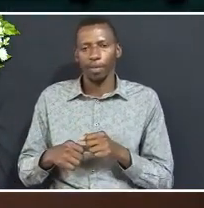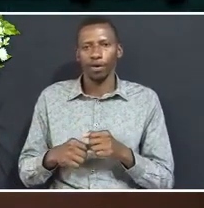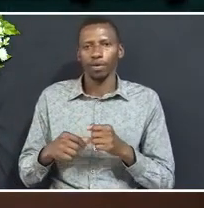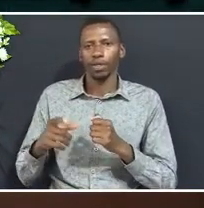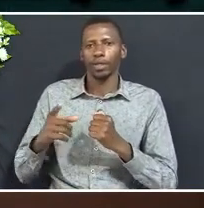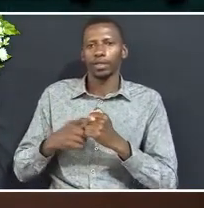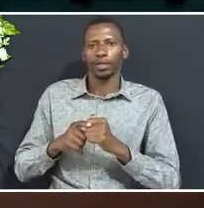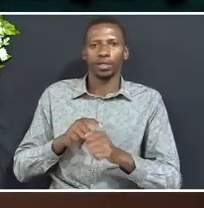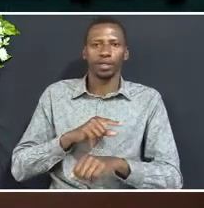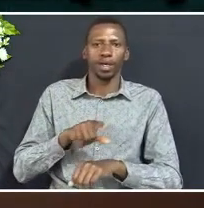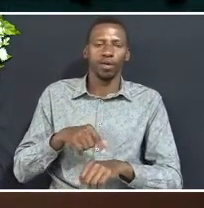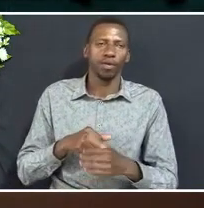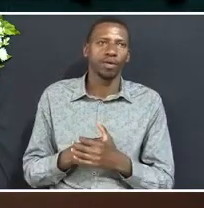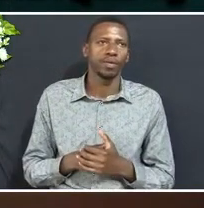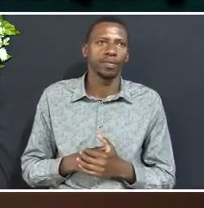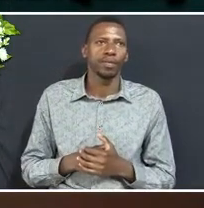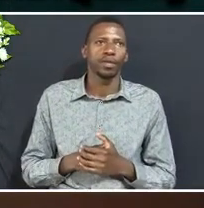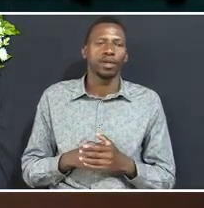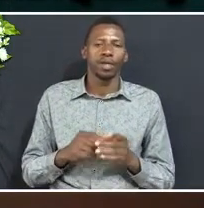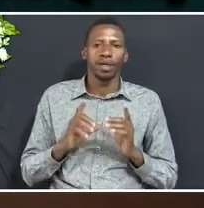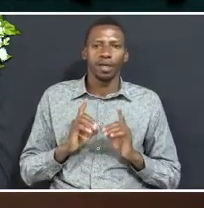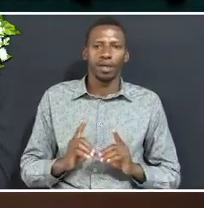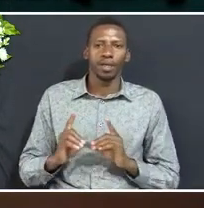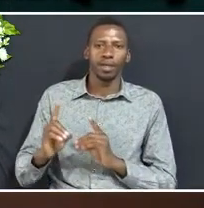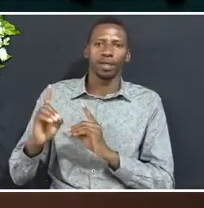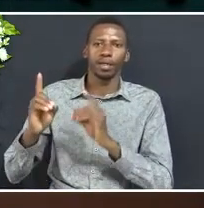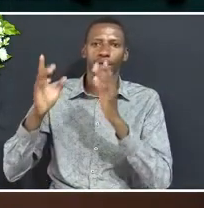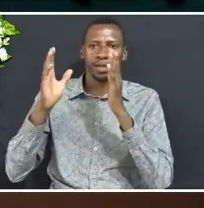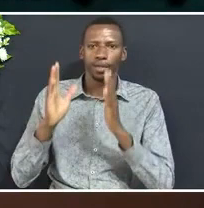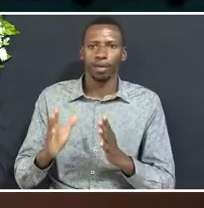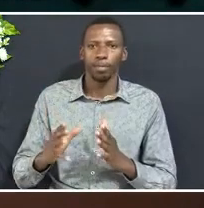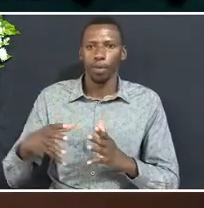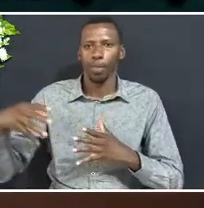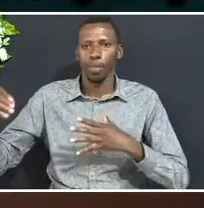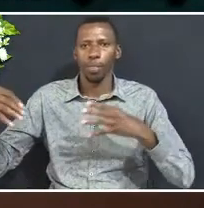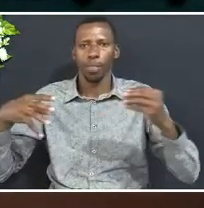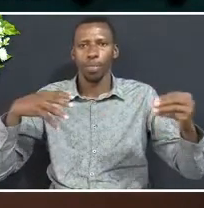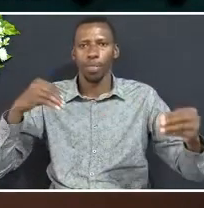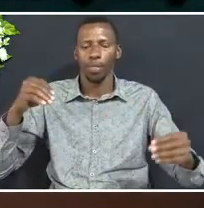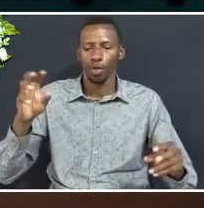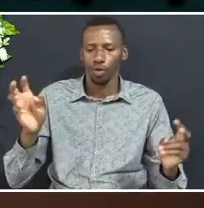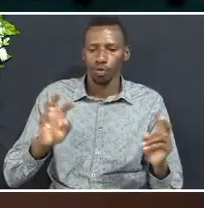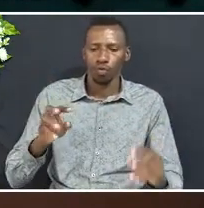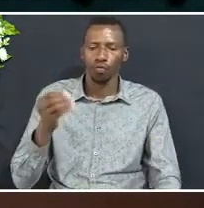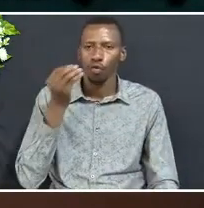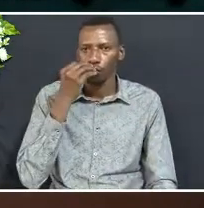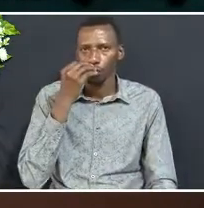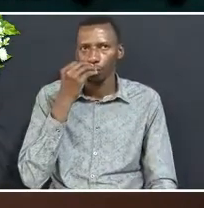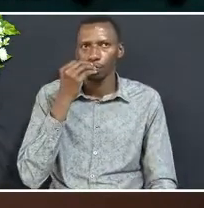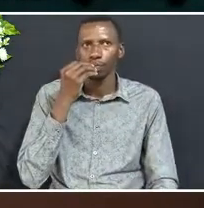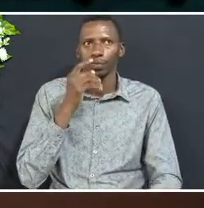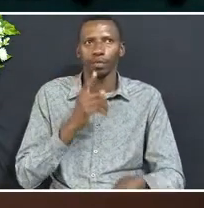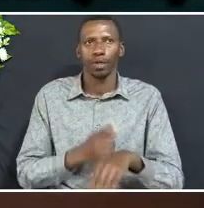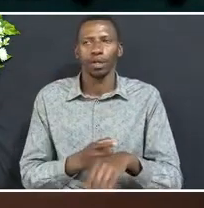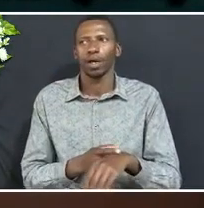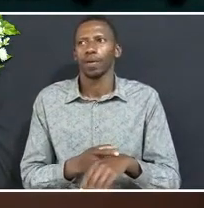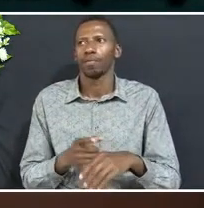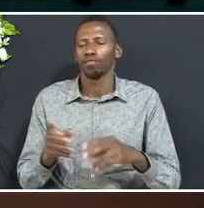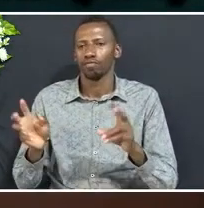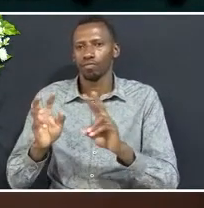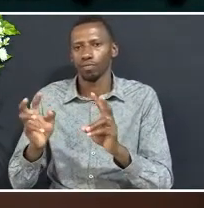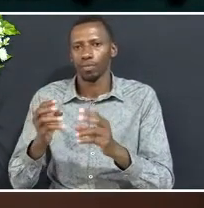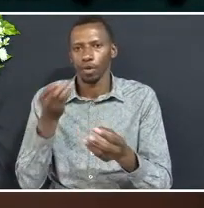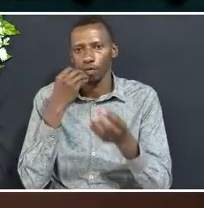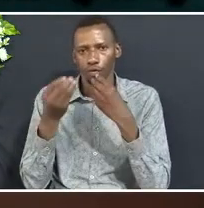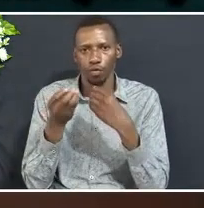hour. The disciples had already gone to look for food. And when they went to look for